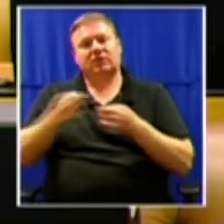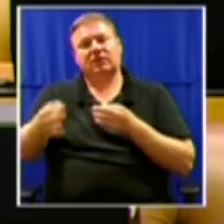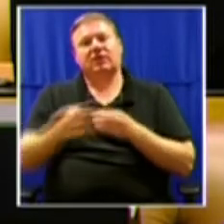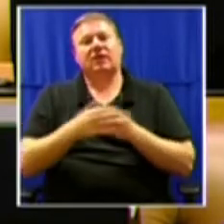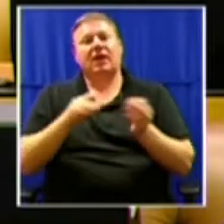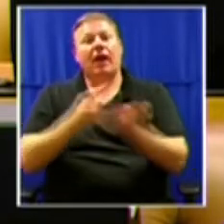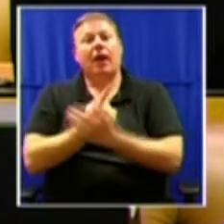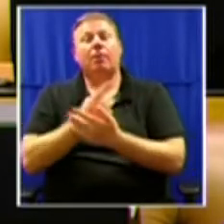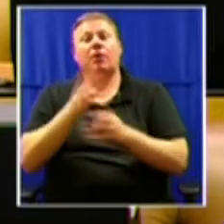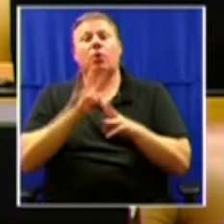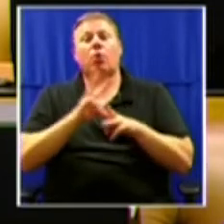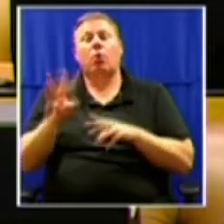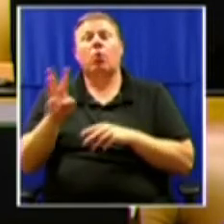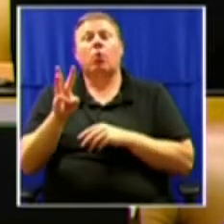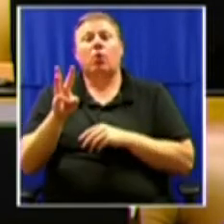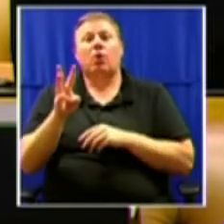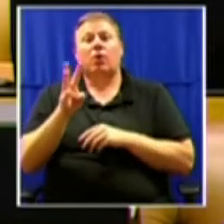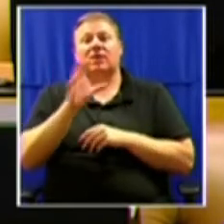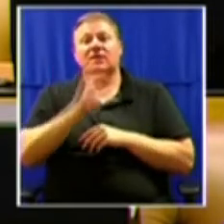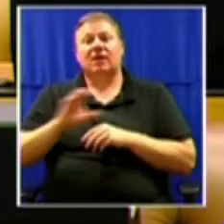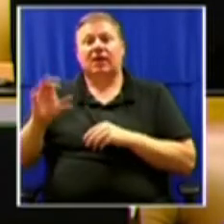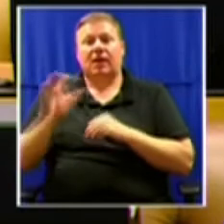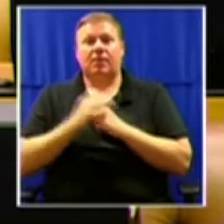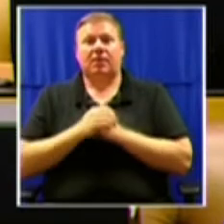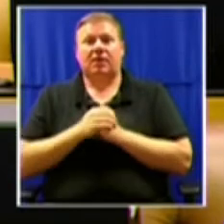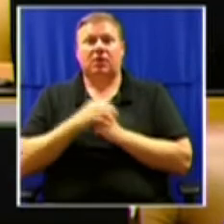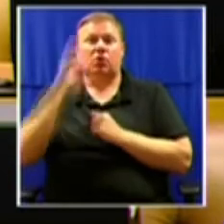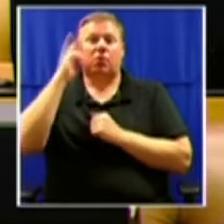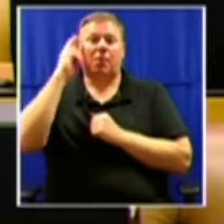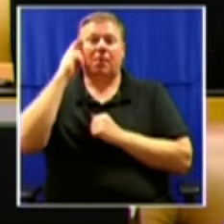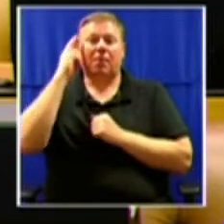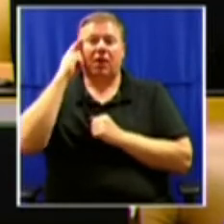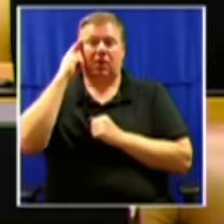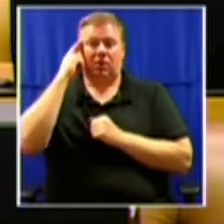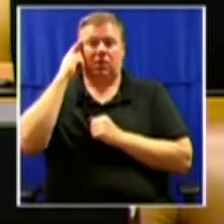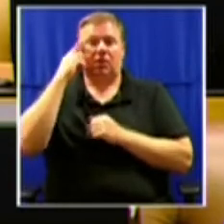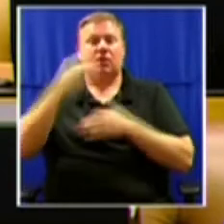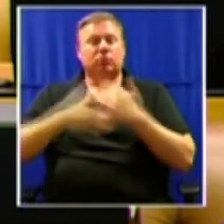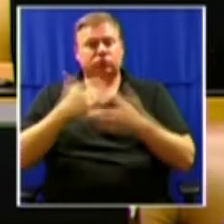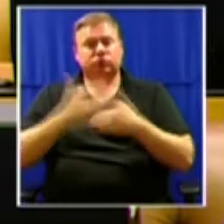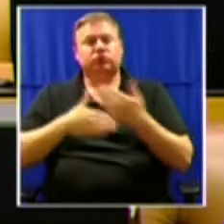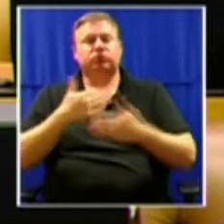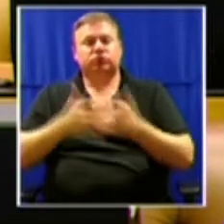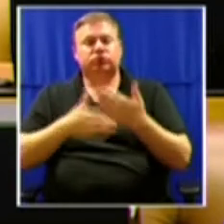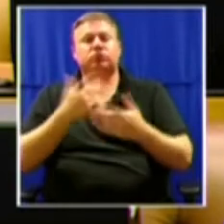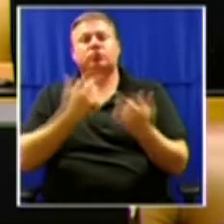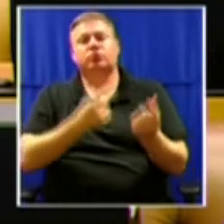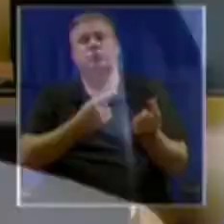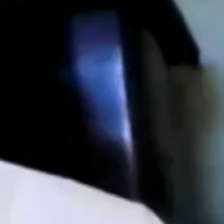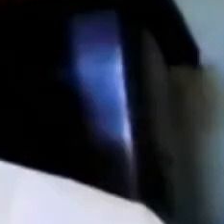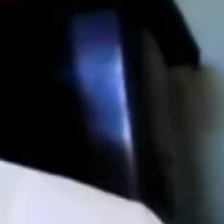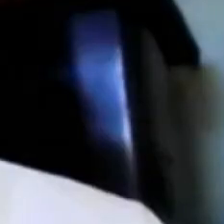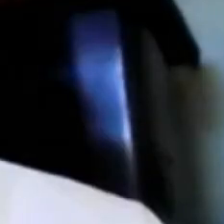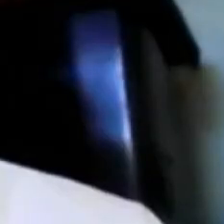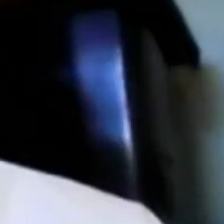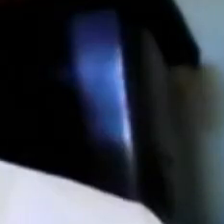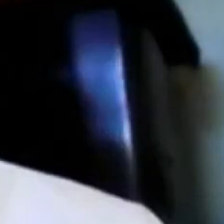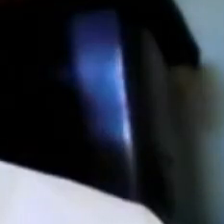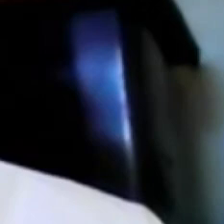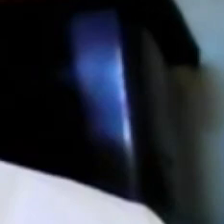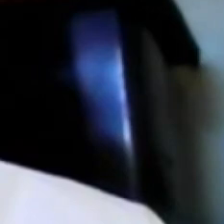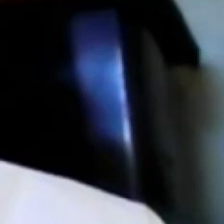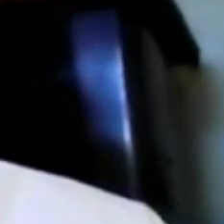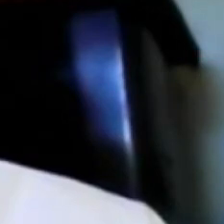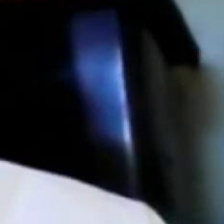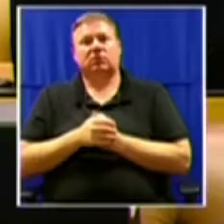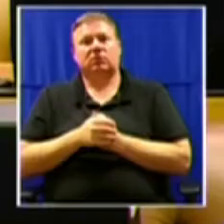Western Cape. And remember, while that was in process, then the generic